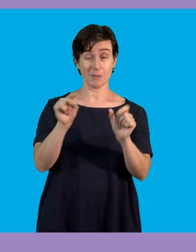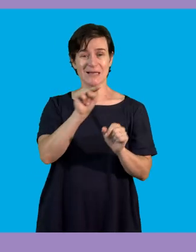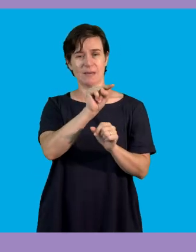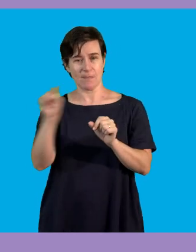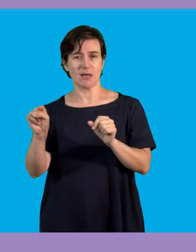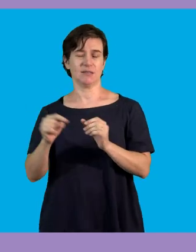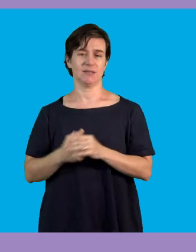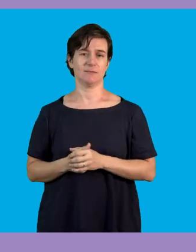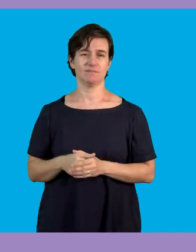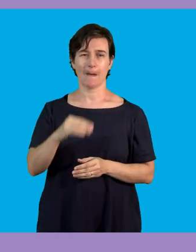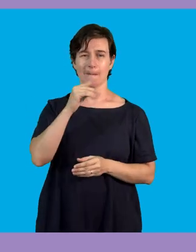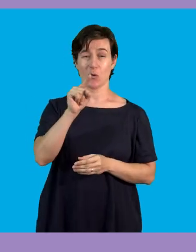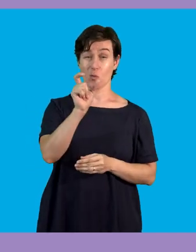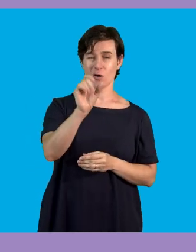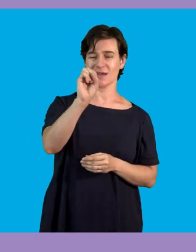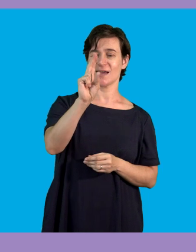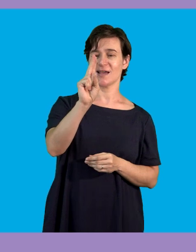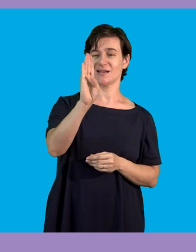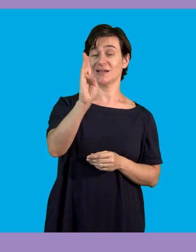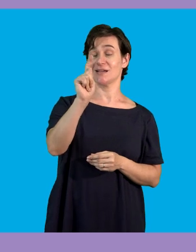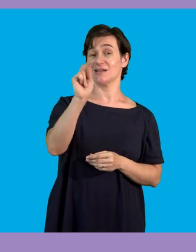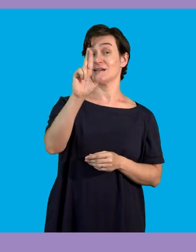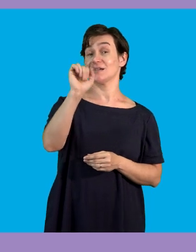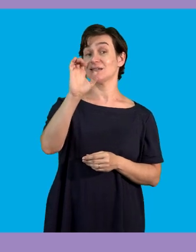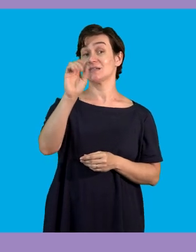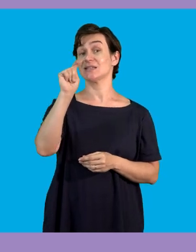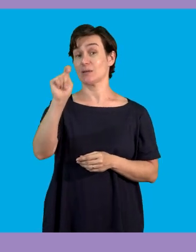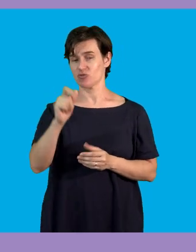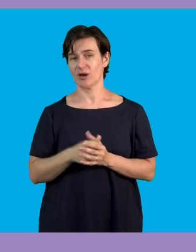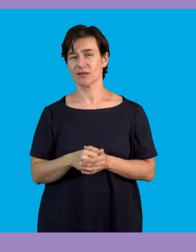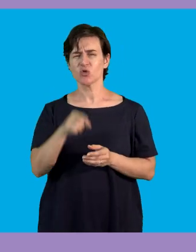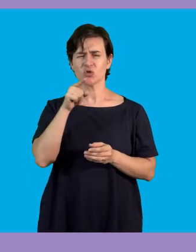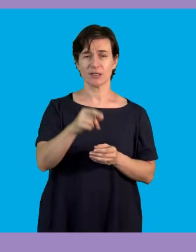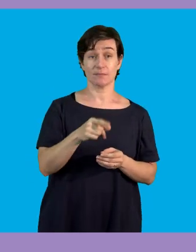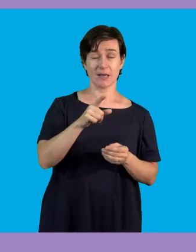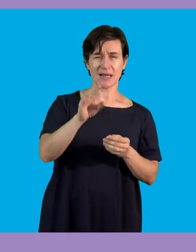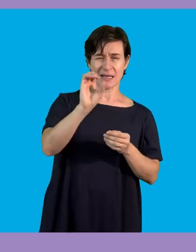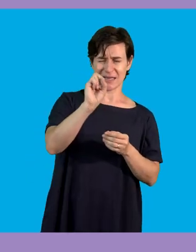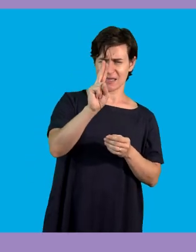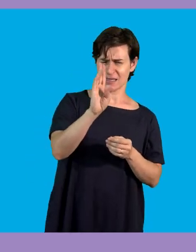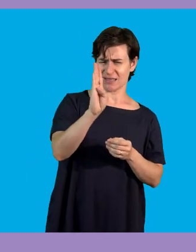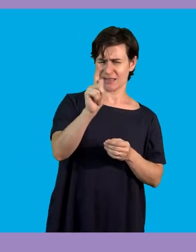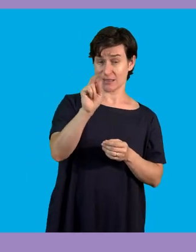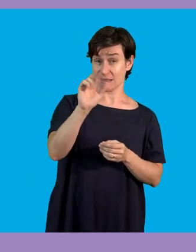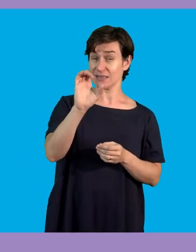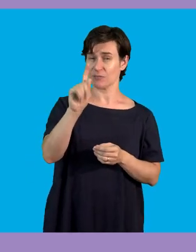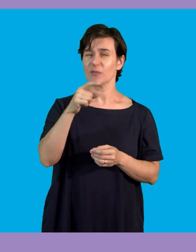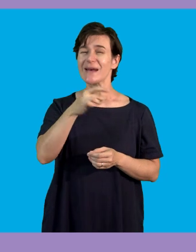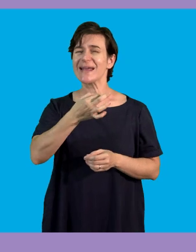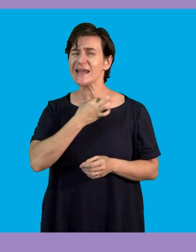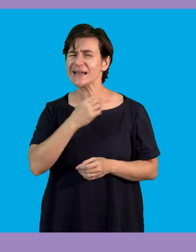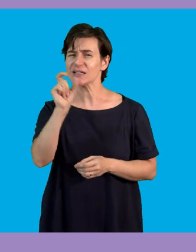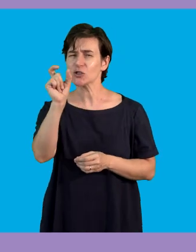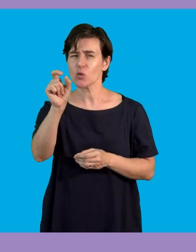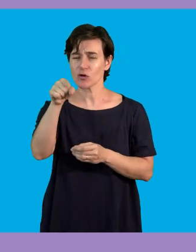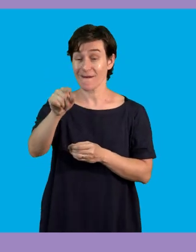we are to subtract that expression from that one. The key word there is from. When you read that